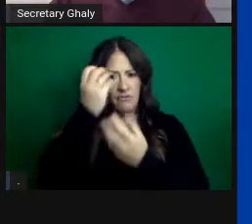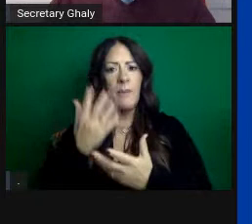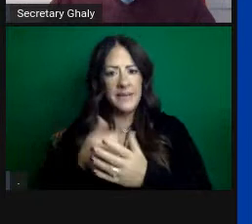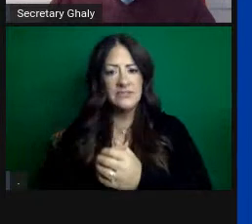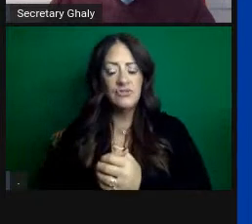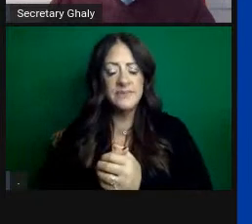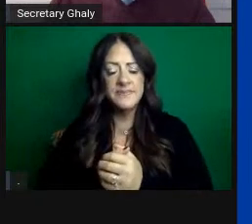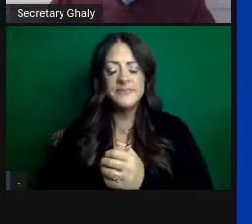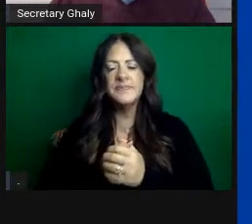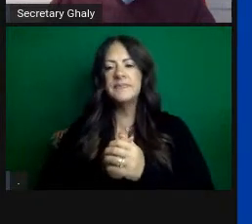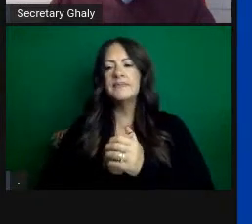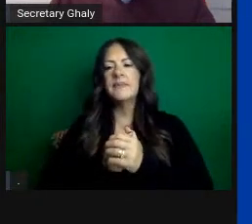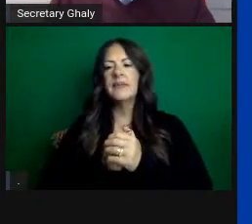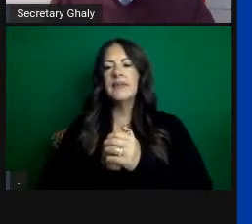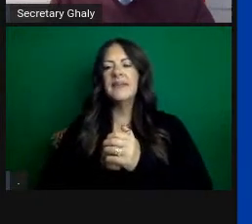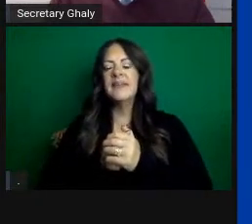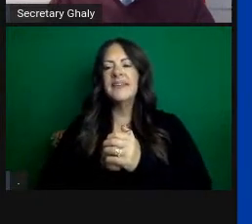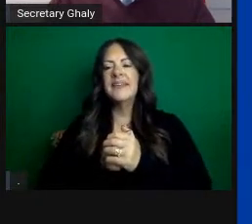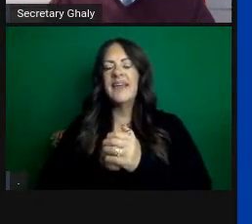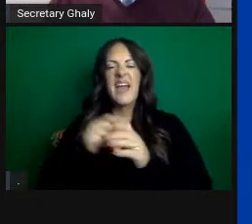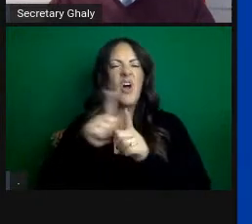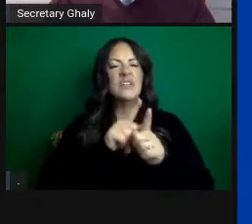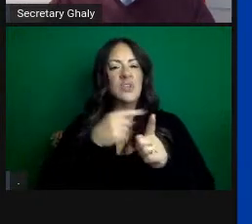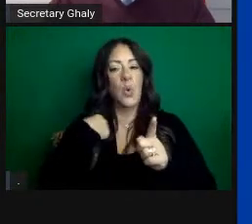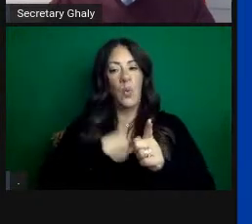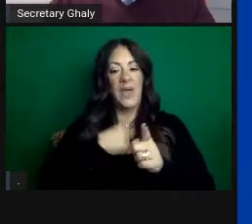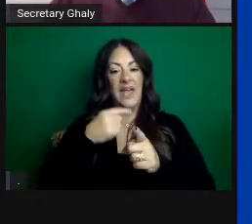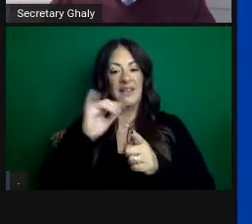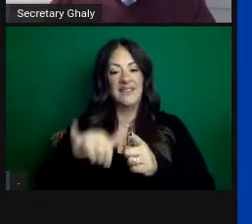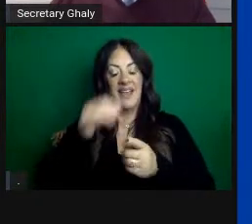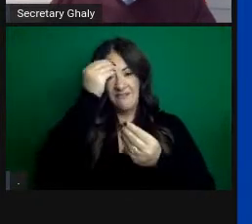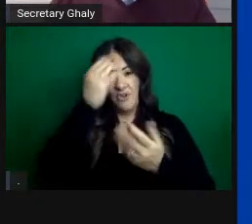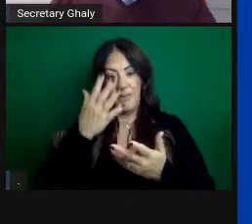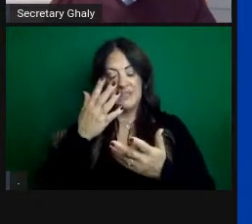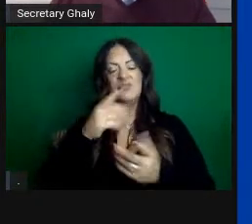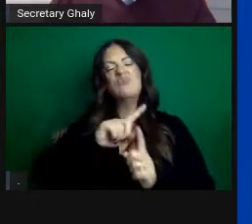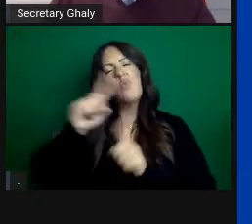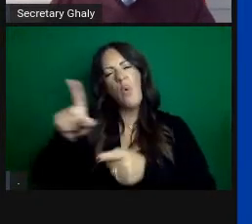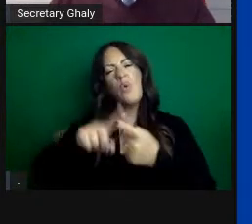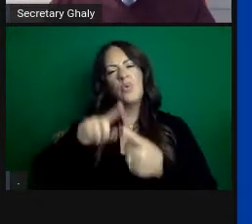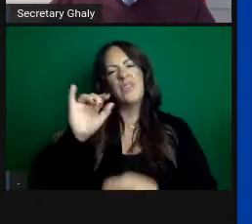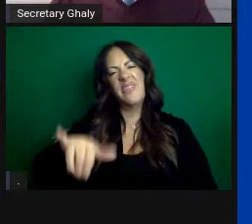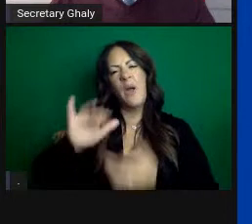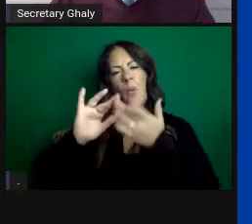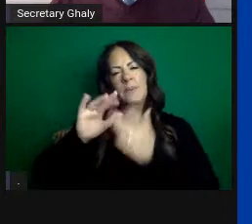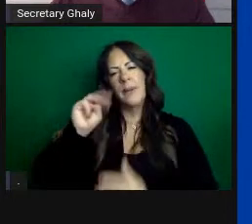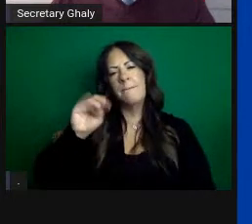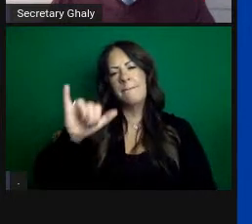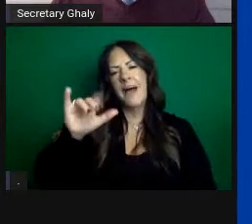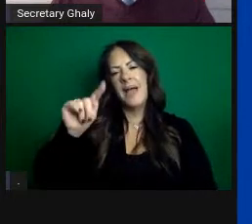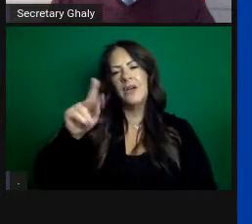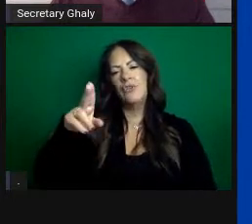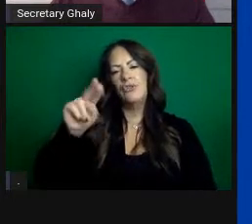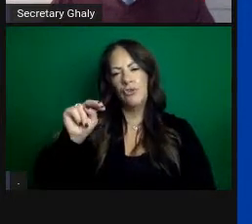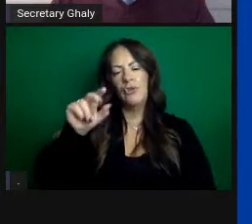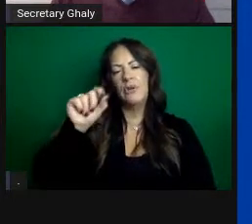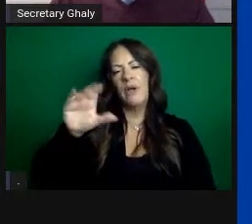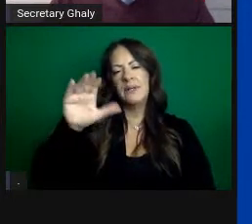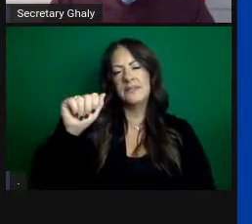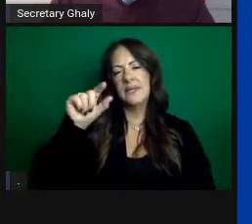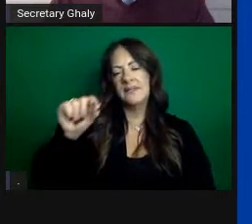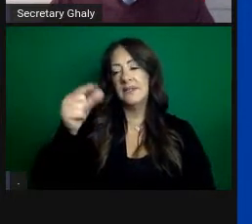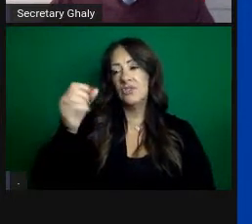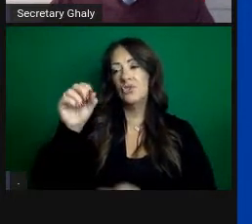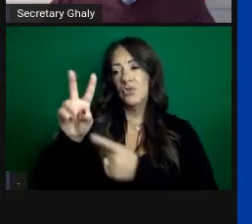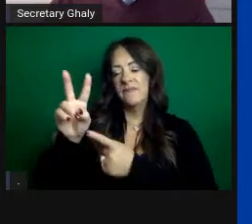the level of vaccines. So check out myturn.ca.gov, and we'll keep you updated on how this tool